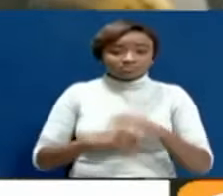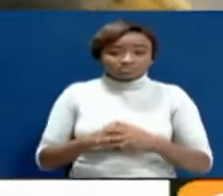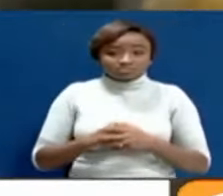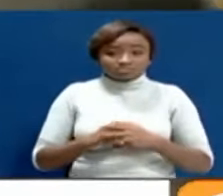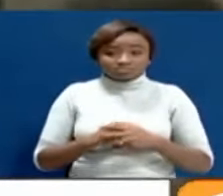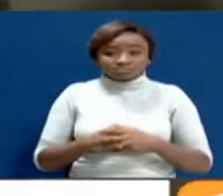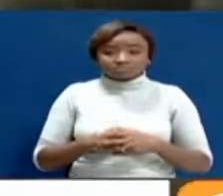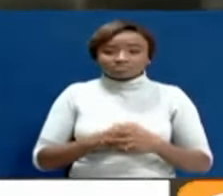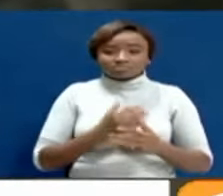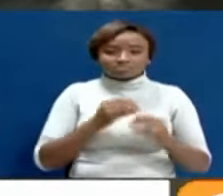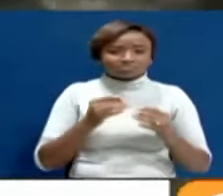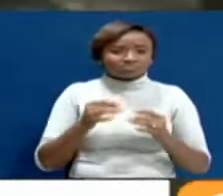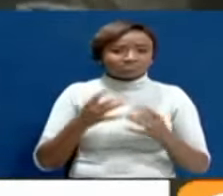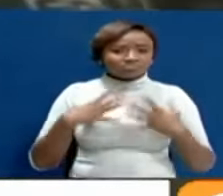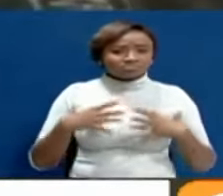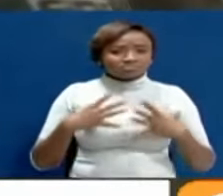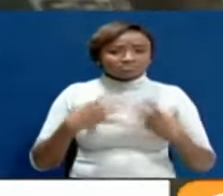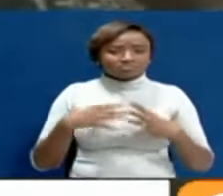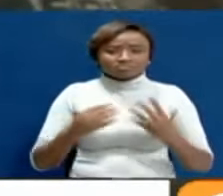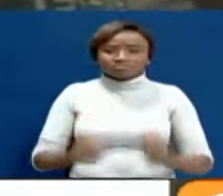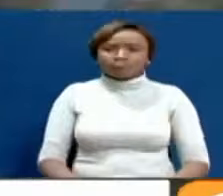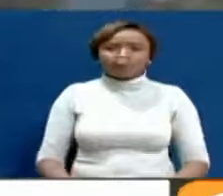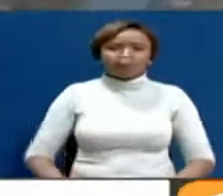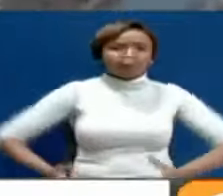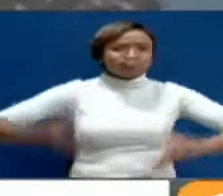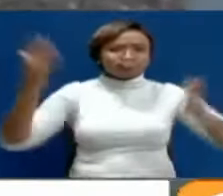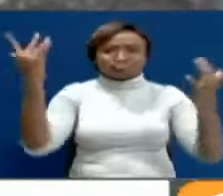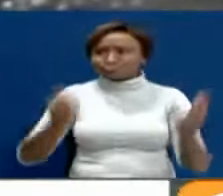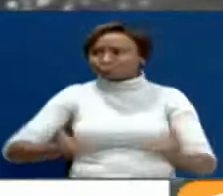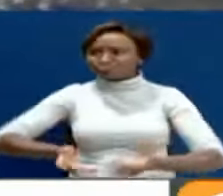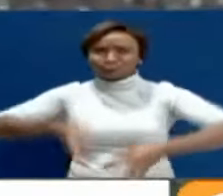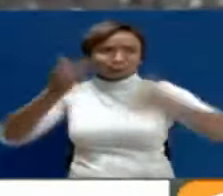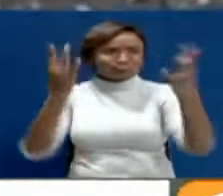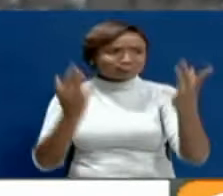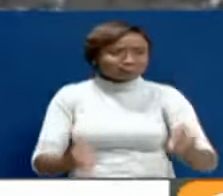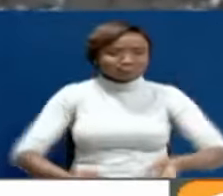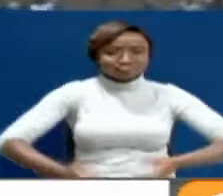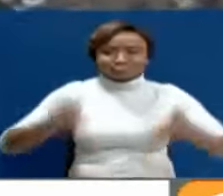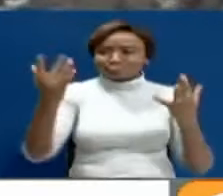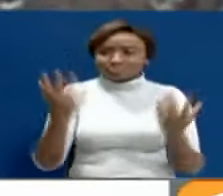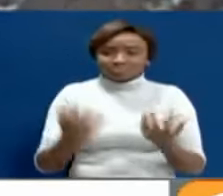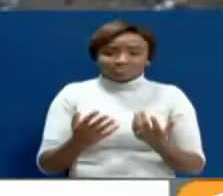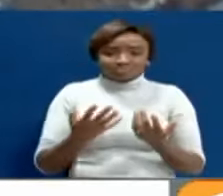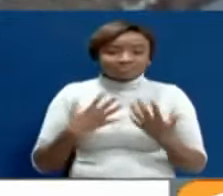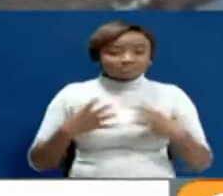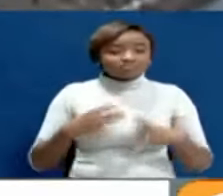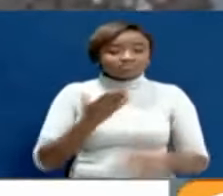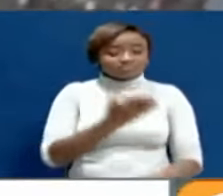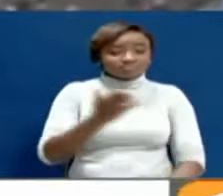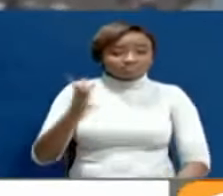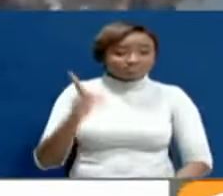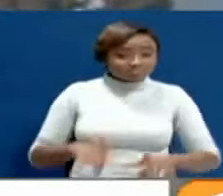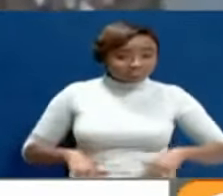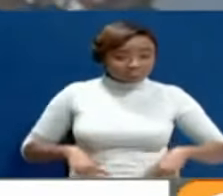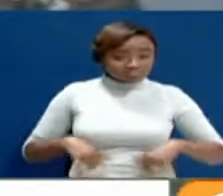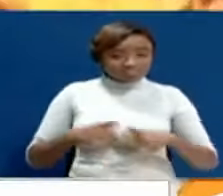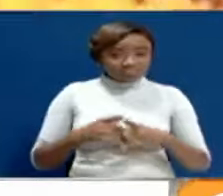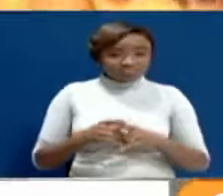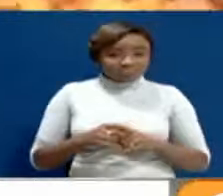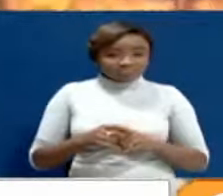were flung into the air. The carnage was larger than usual because of the number of people who were said to have been